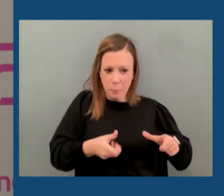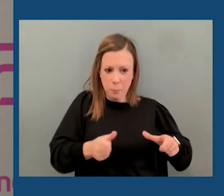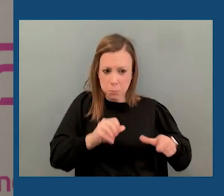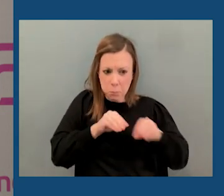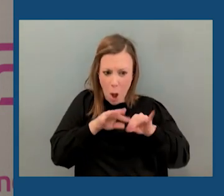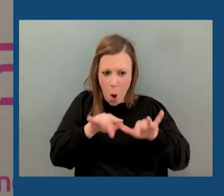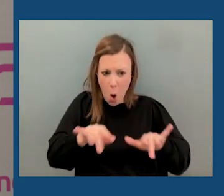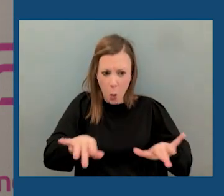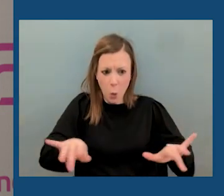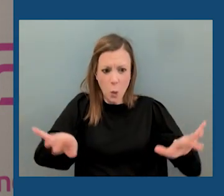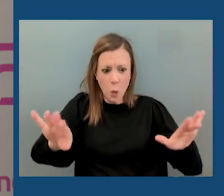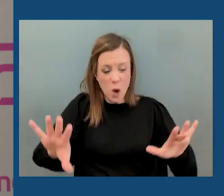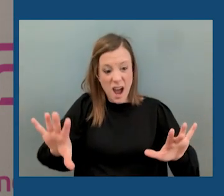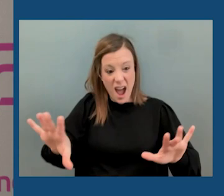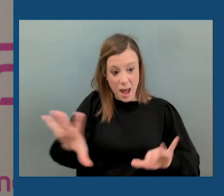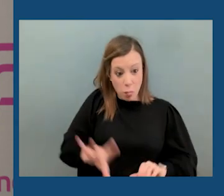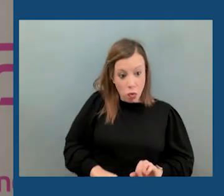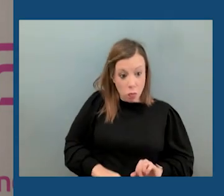that possible?